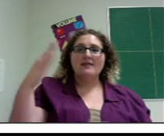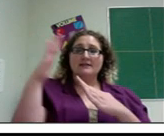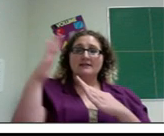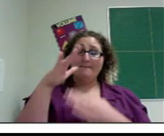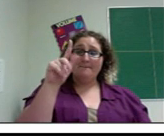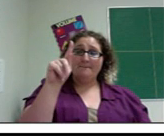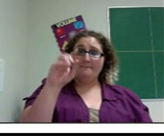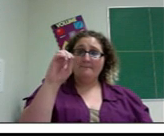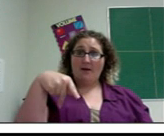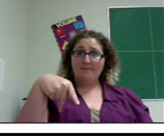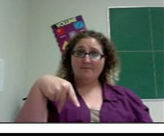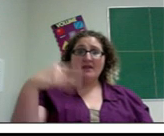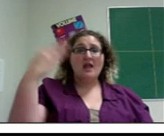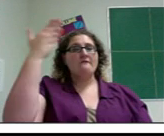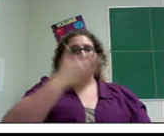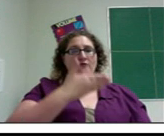front,